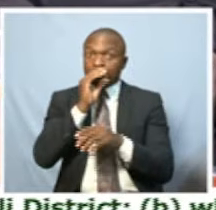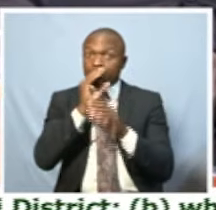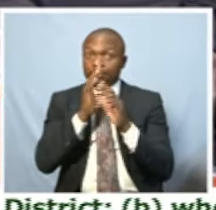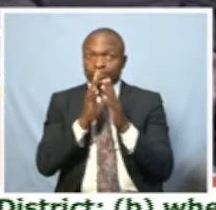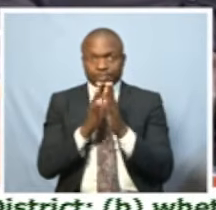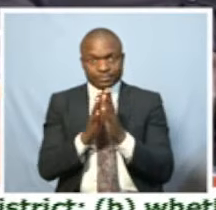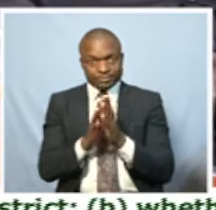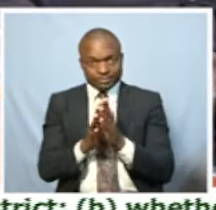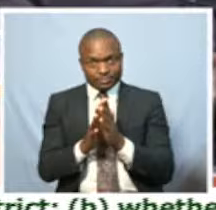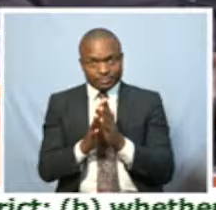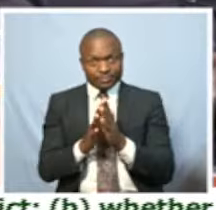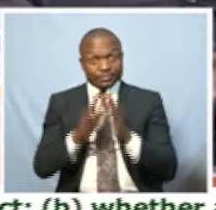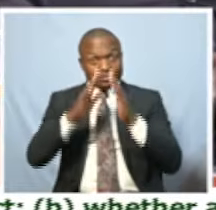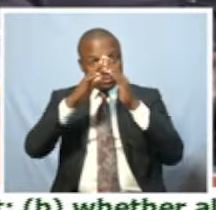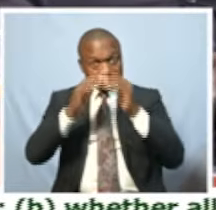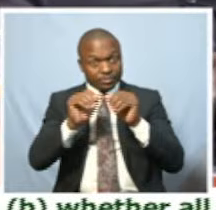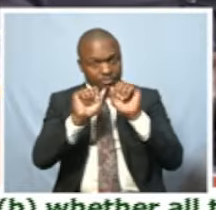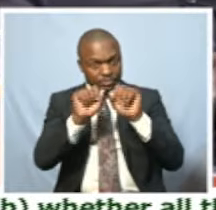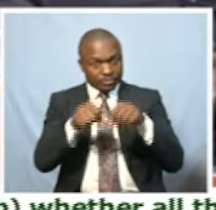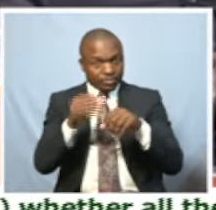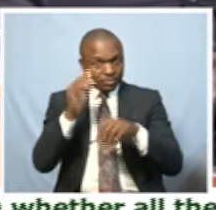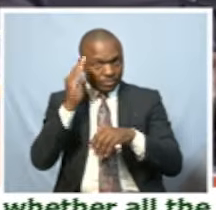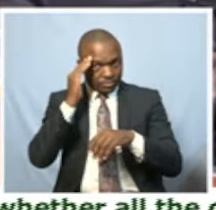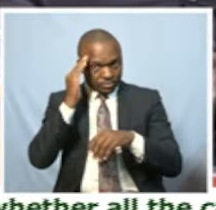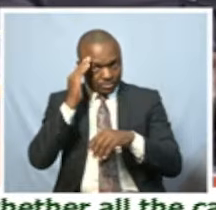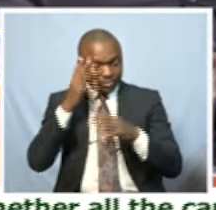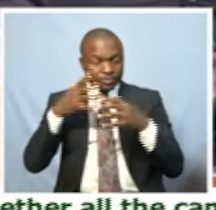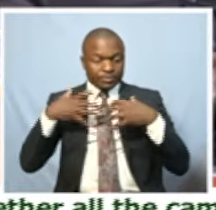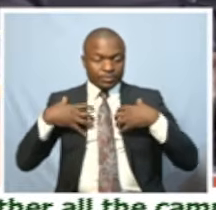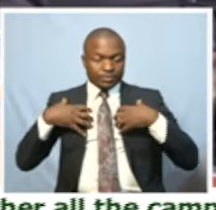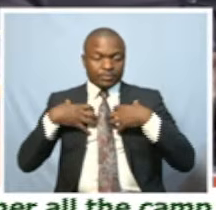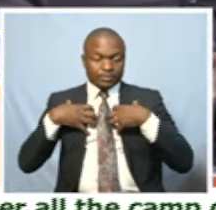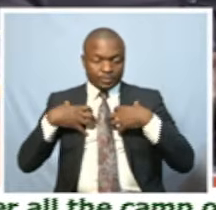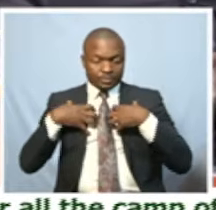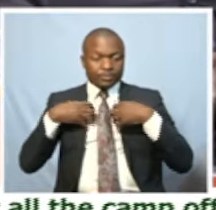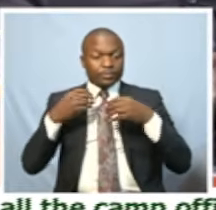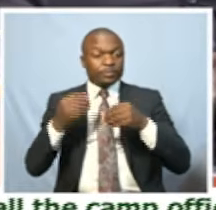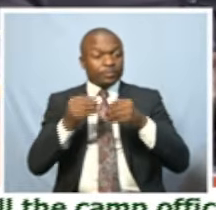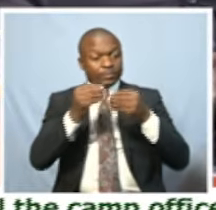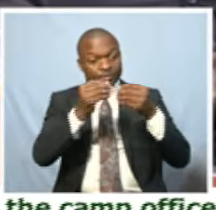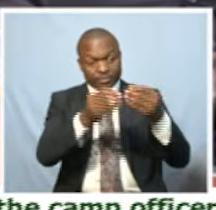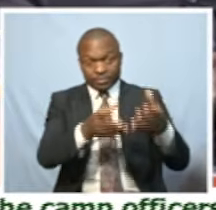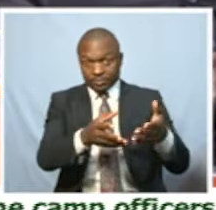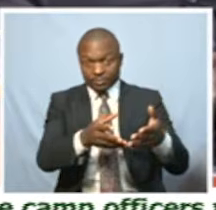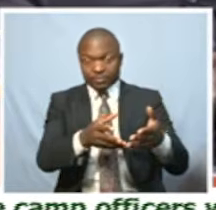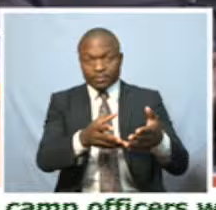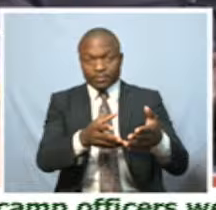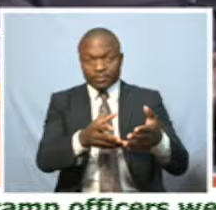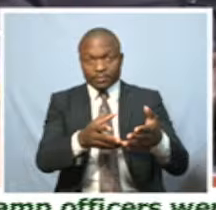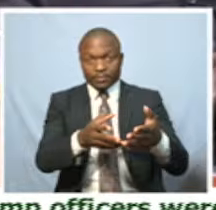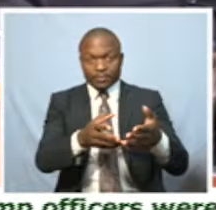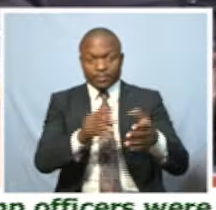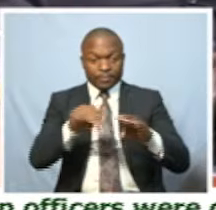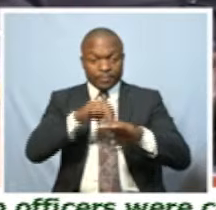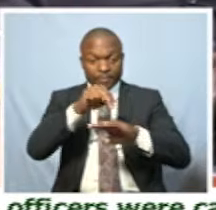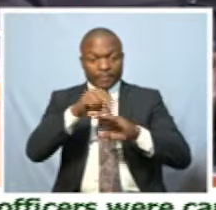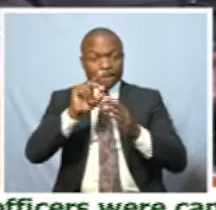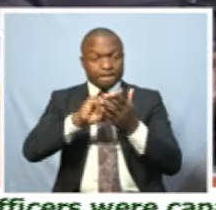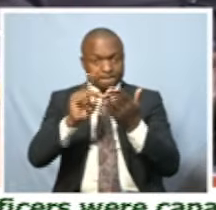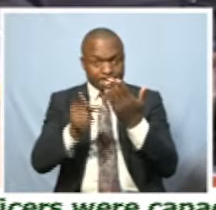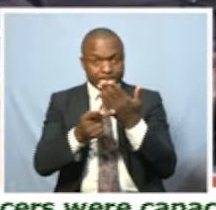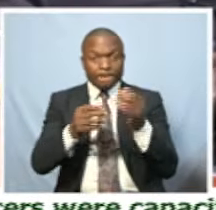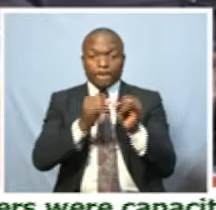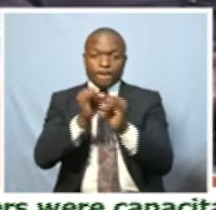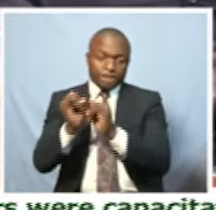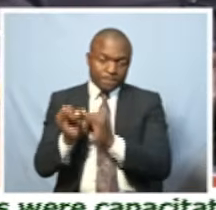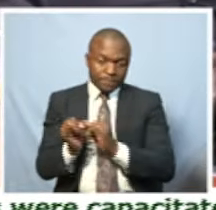Speaker, as the House may wish to note, livestock stocking and restocking is a national program